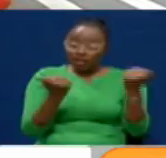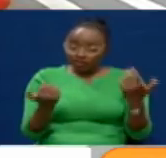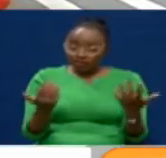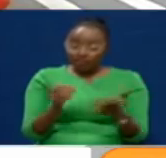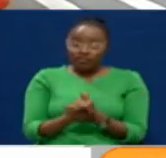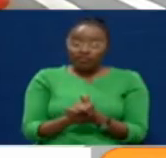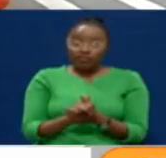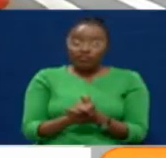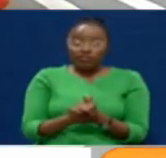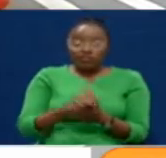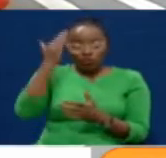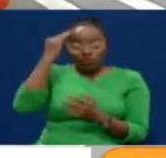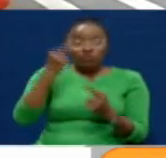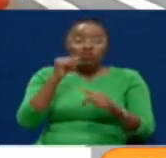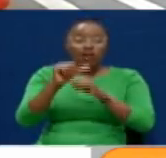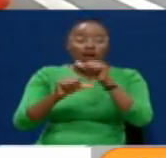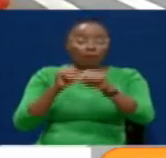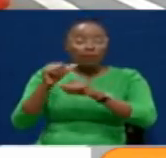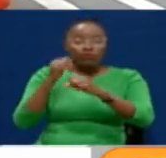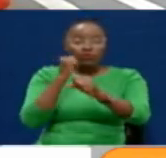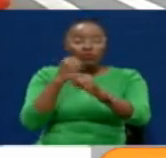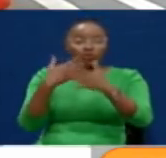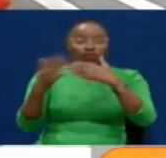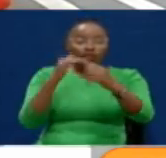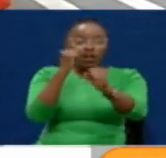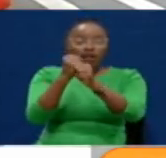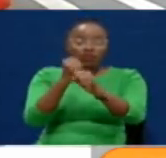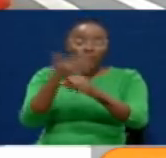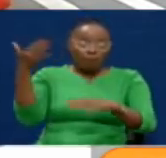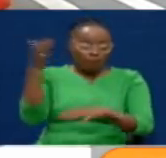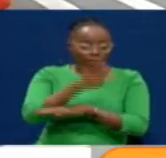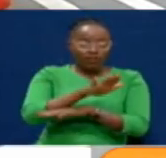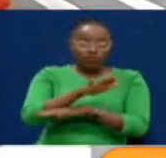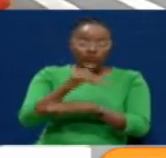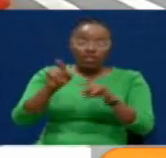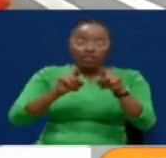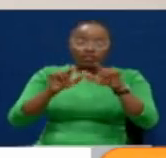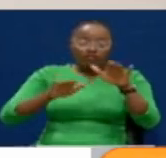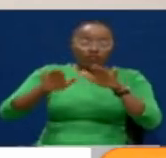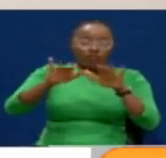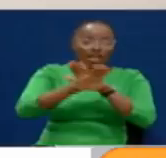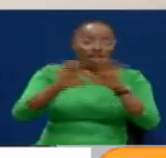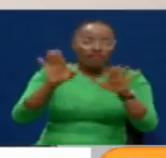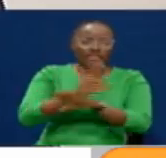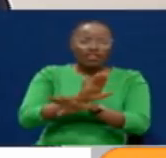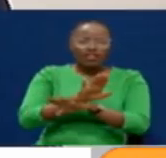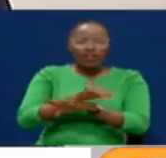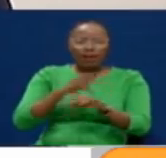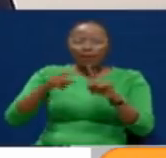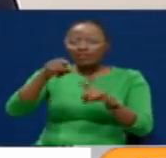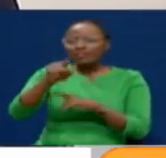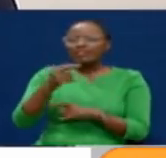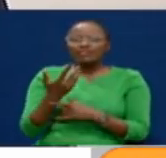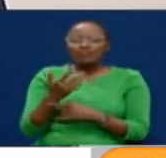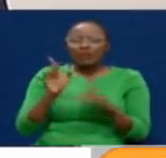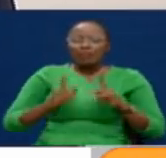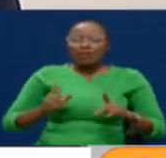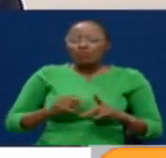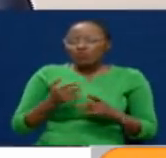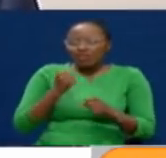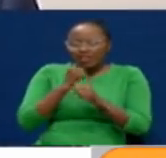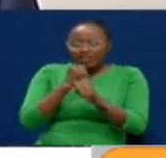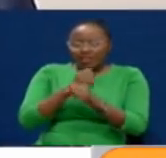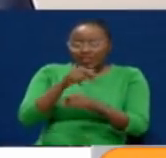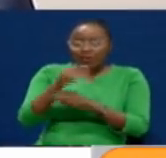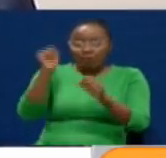You know, Jeff, I've never spoken about what I did for bringing back the Safari Rally, because not everything is for publicity. But we sat down with these guys, we did a roadmap, and